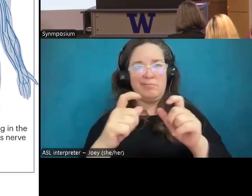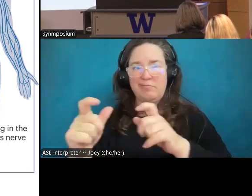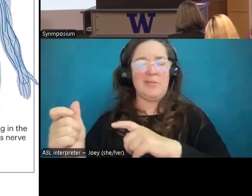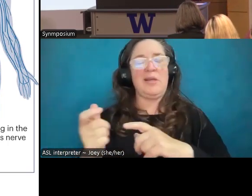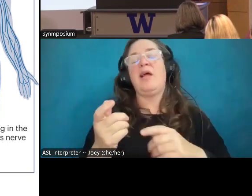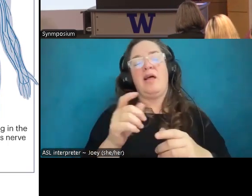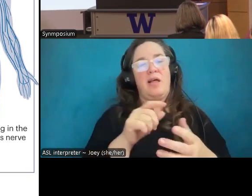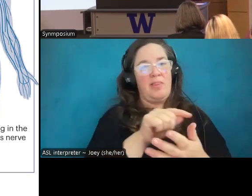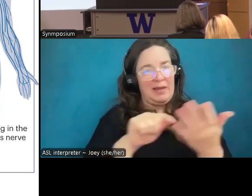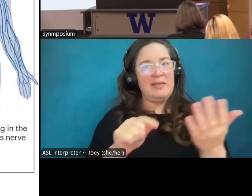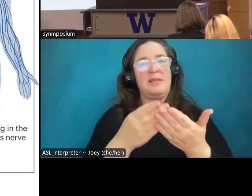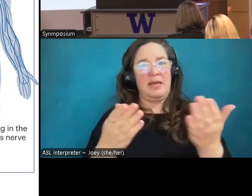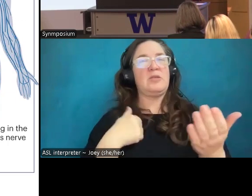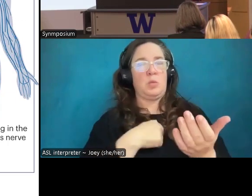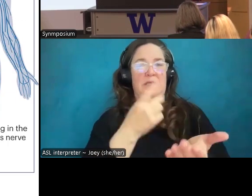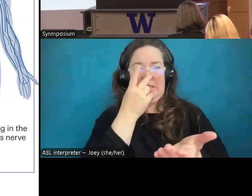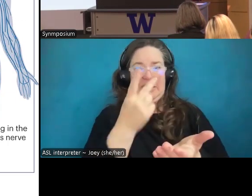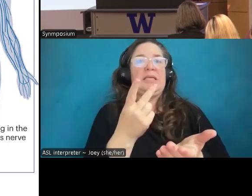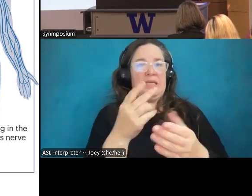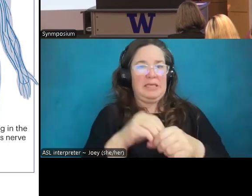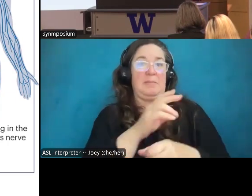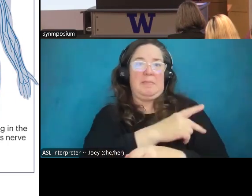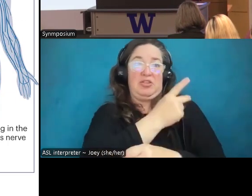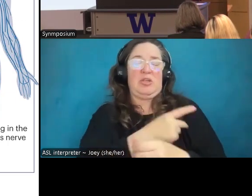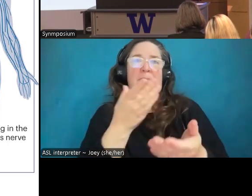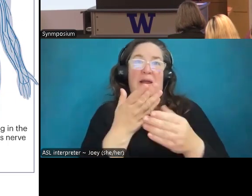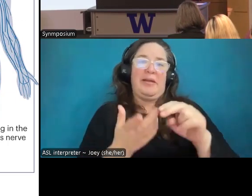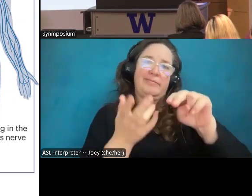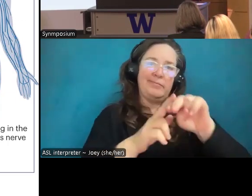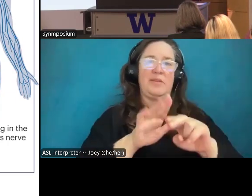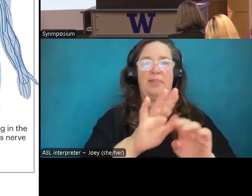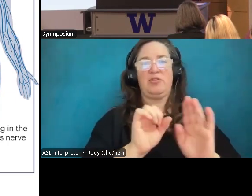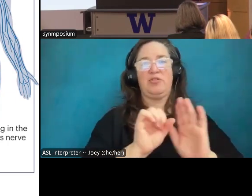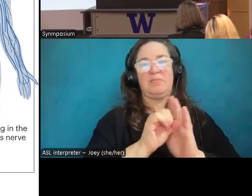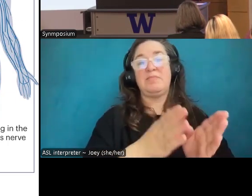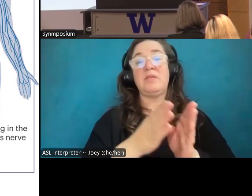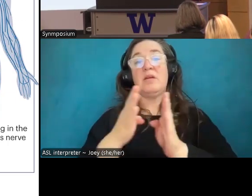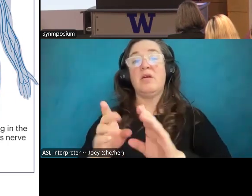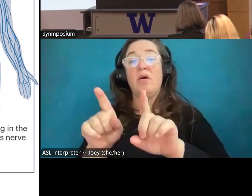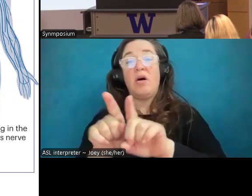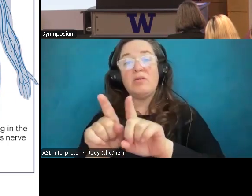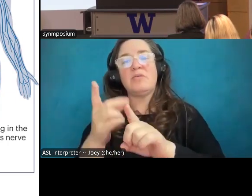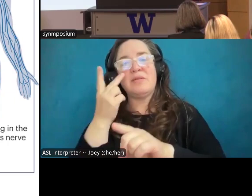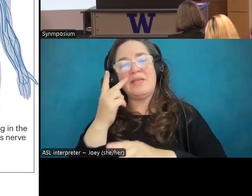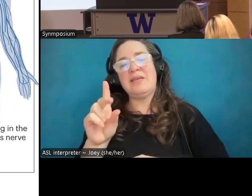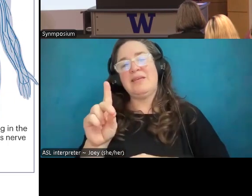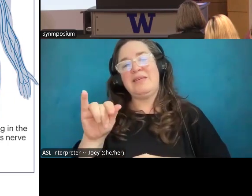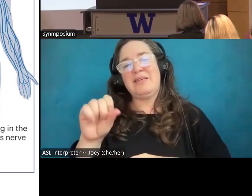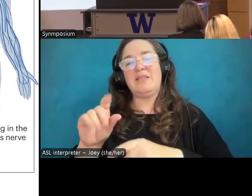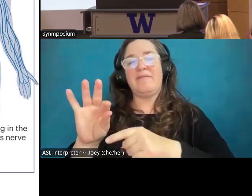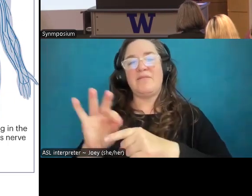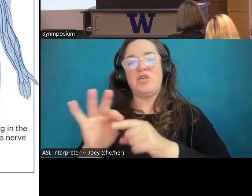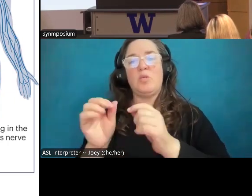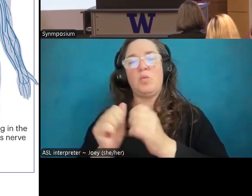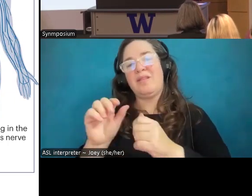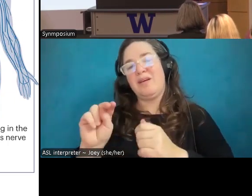symptoms. And then finally, we see signs of dysfunctional neurologic symptoms. We see signs of autonomic neuropathies.